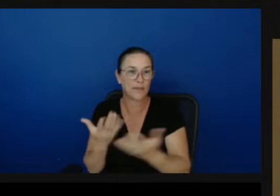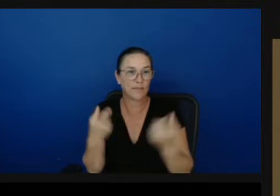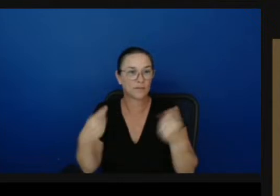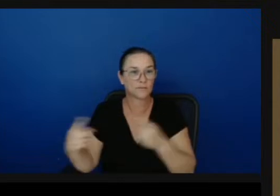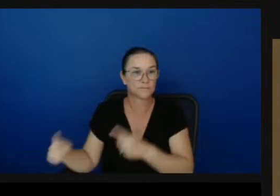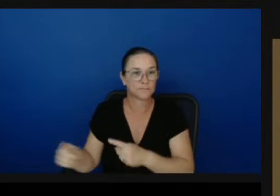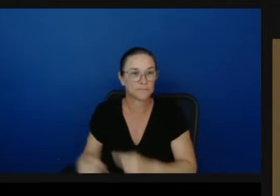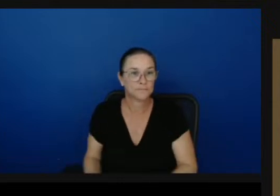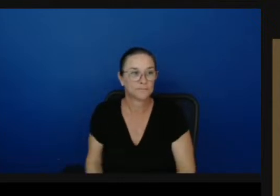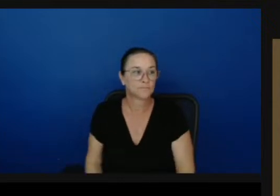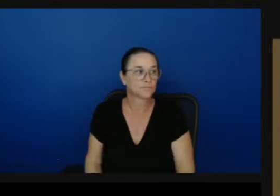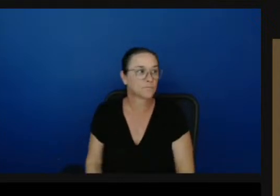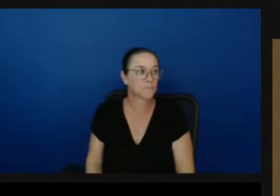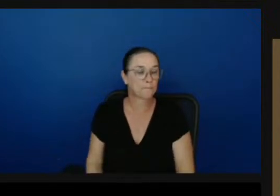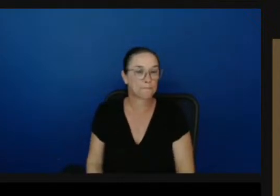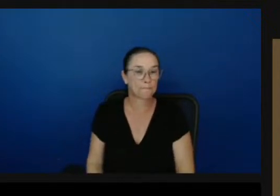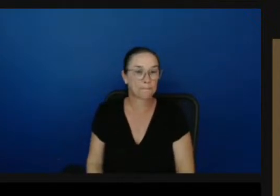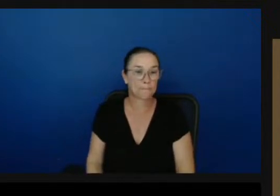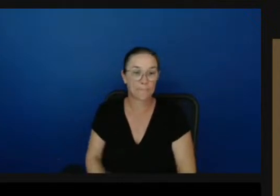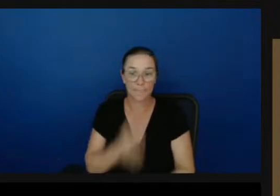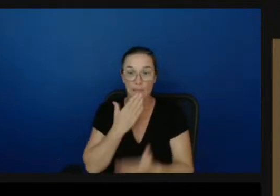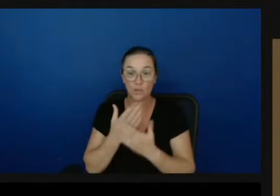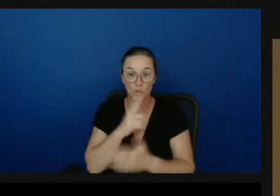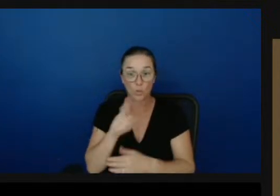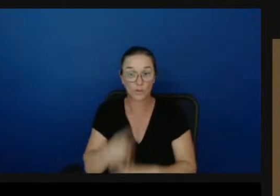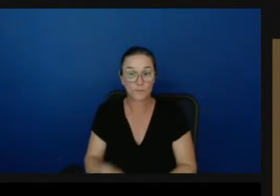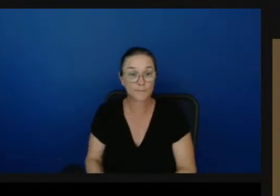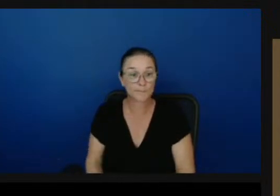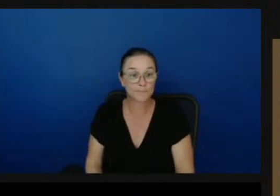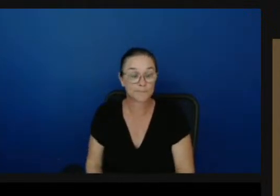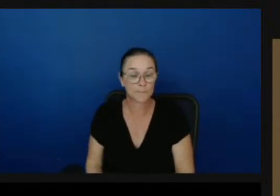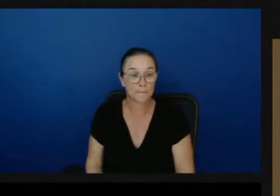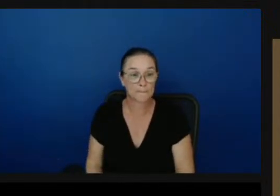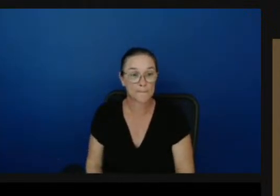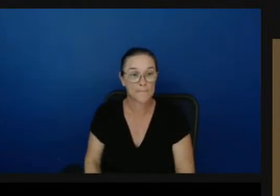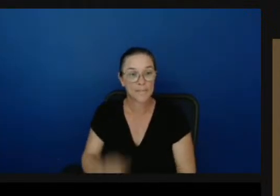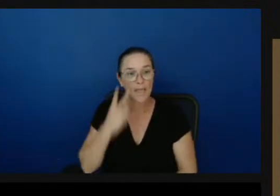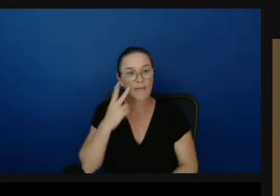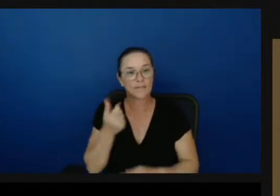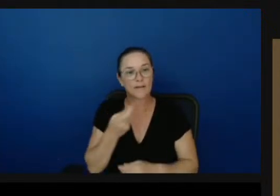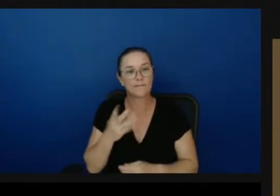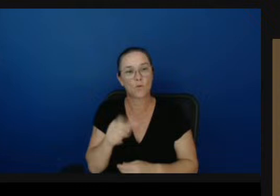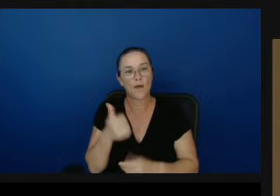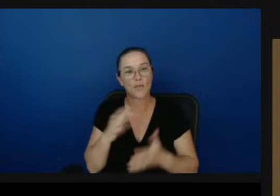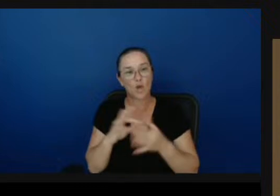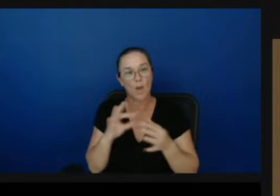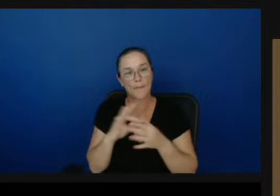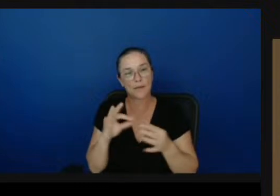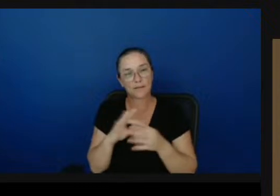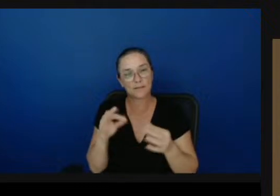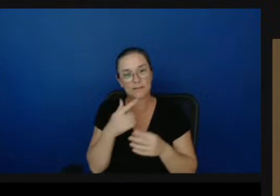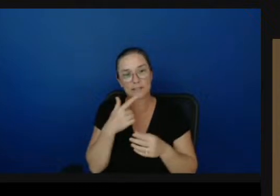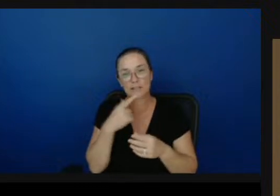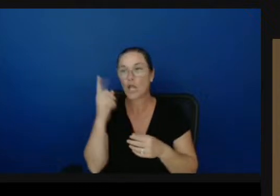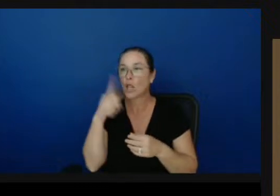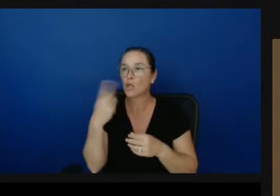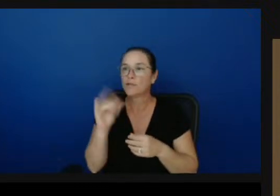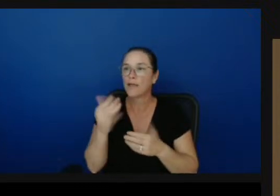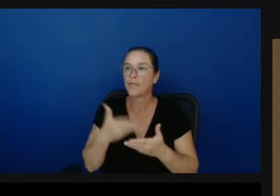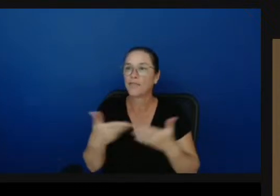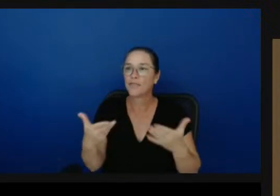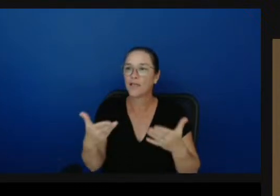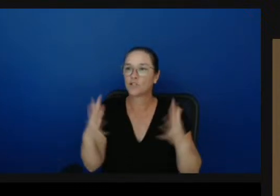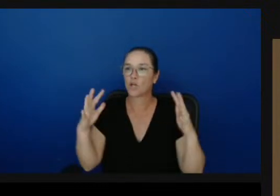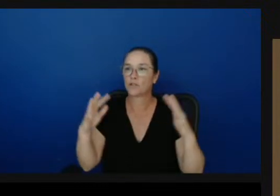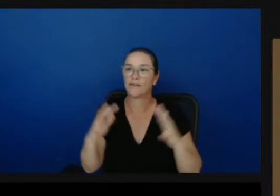2018. So that's a good question. But yeah, I've seen a couple of other comments along those lines. You know, like it looks like things are